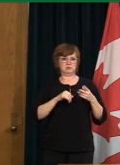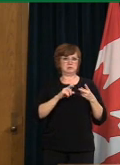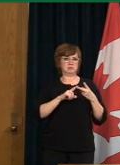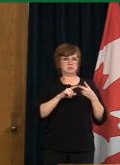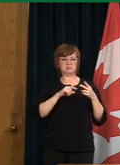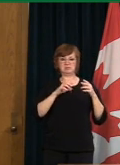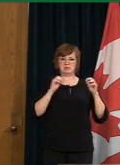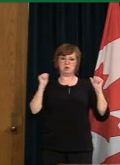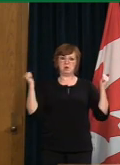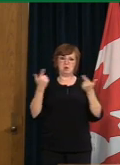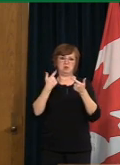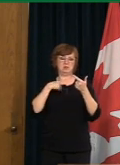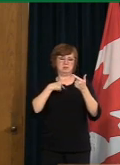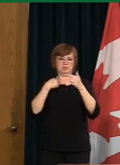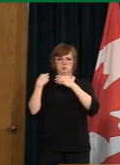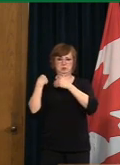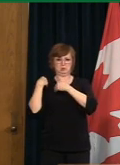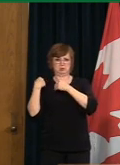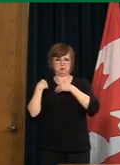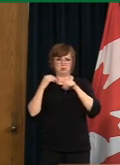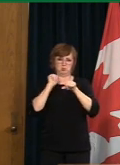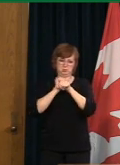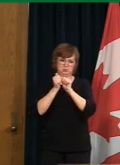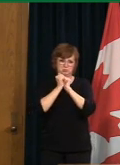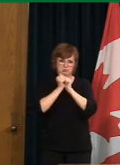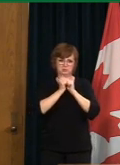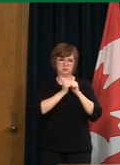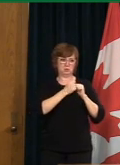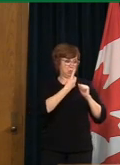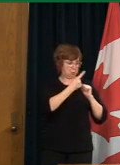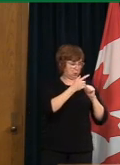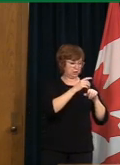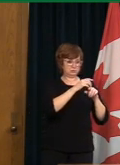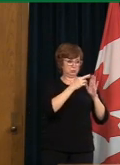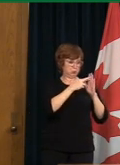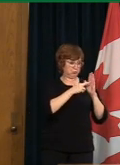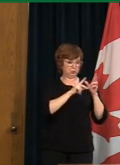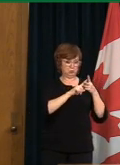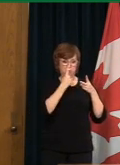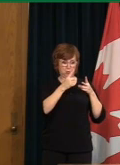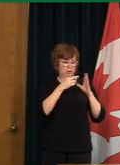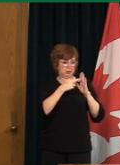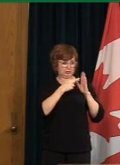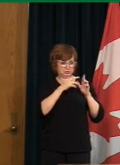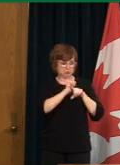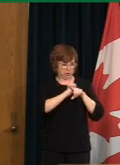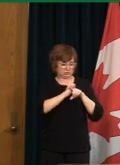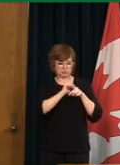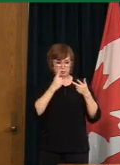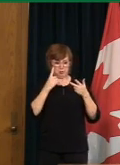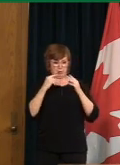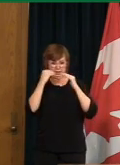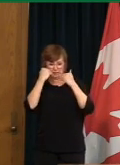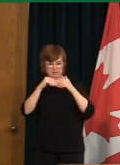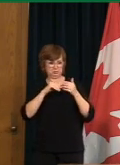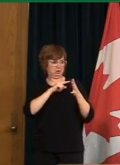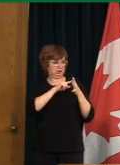virus. And there's no one practice or one restriction or one guideline that would prevent the spread of this